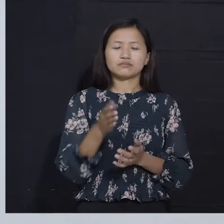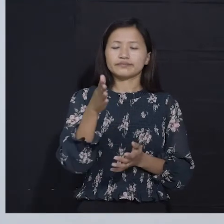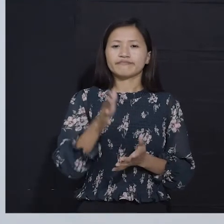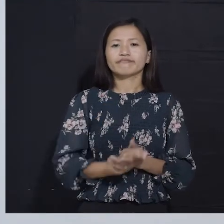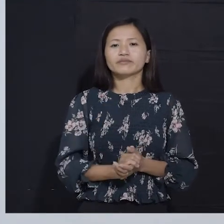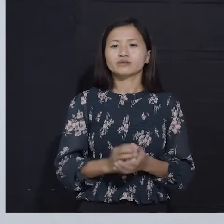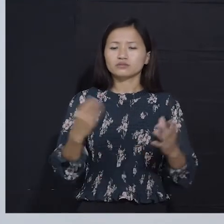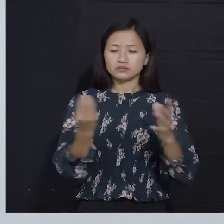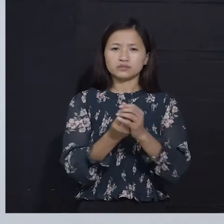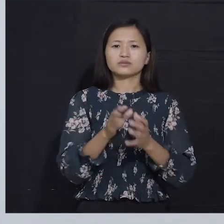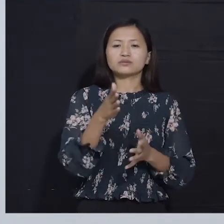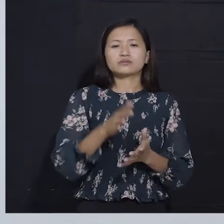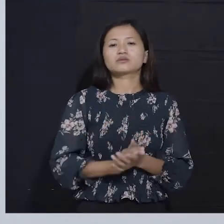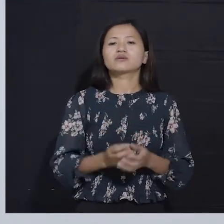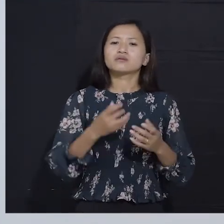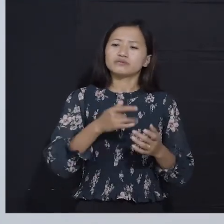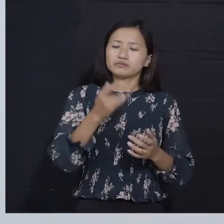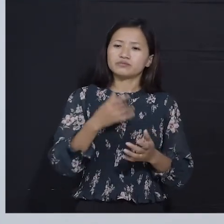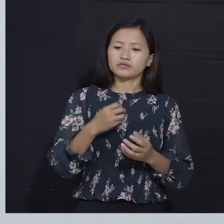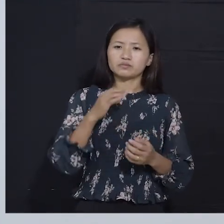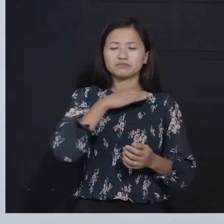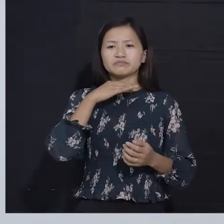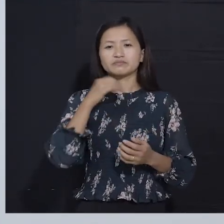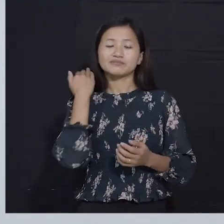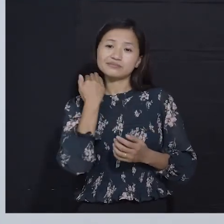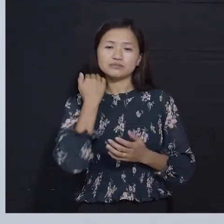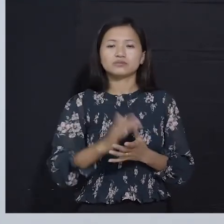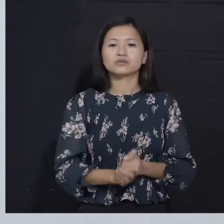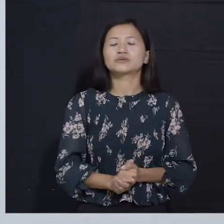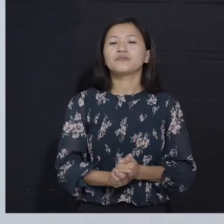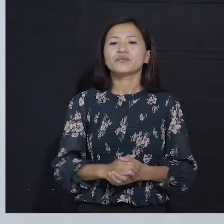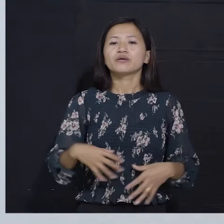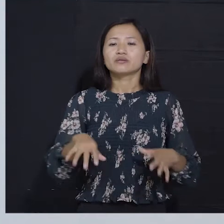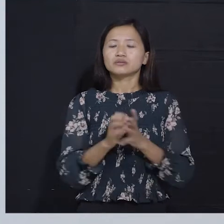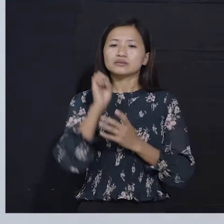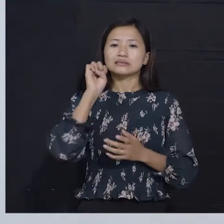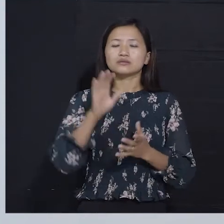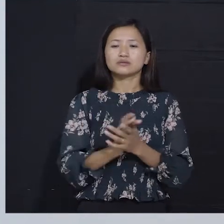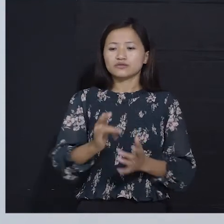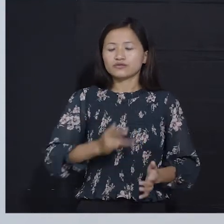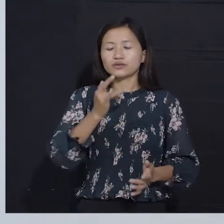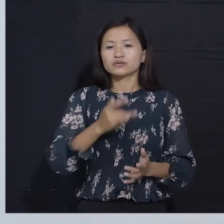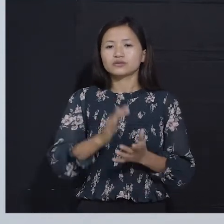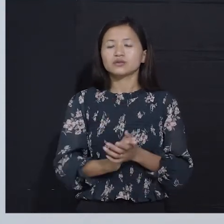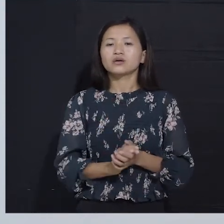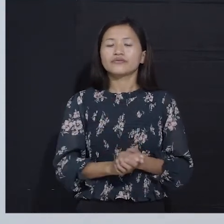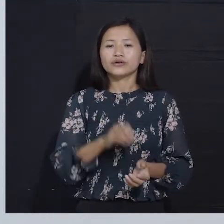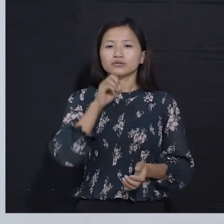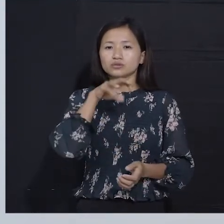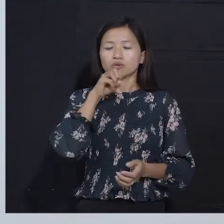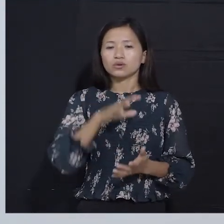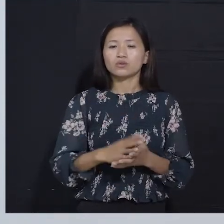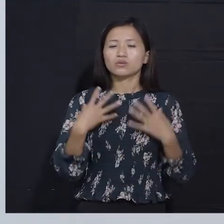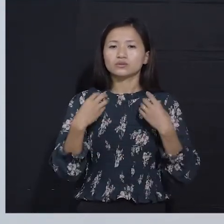so in putting the dog in his own place, he also felt that the dog would be